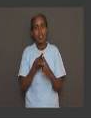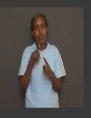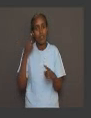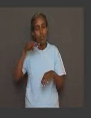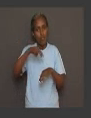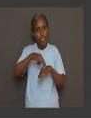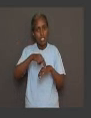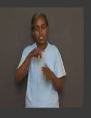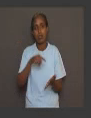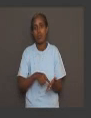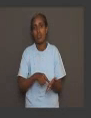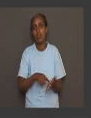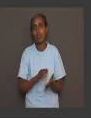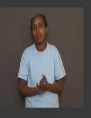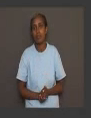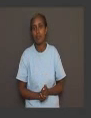fixed point.